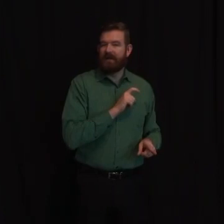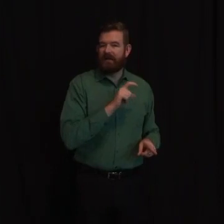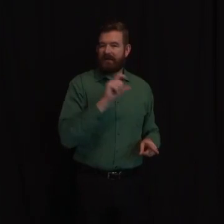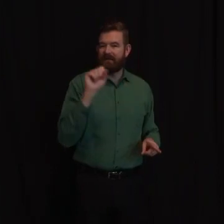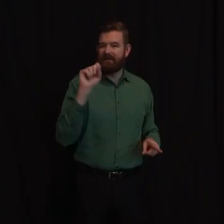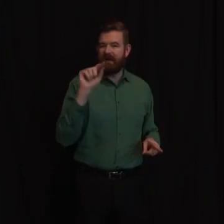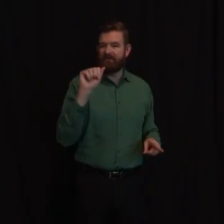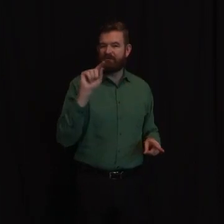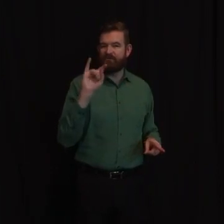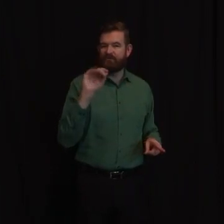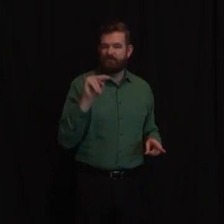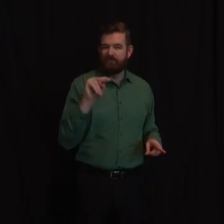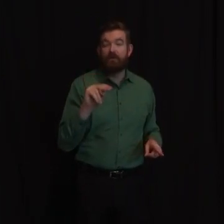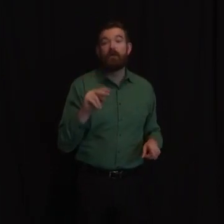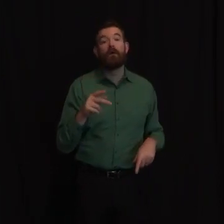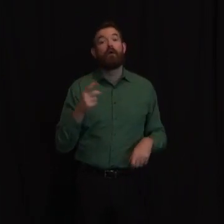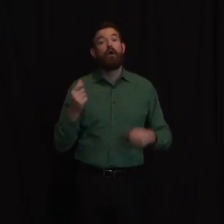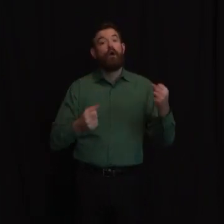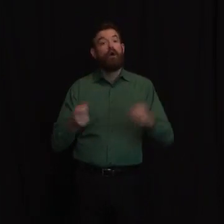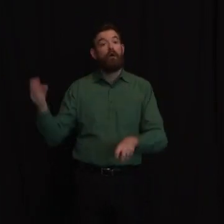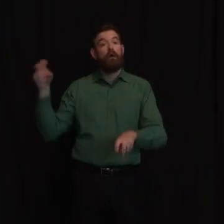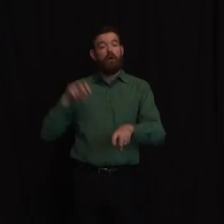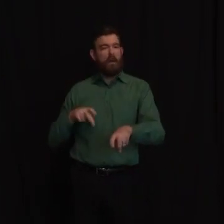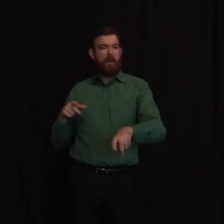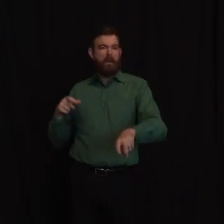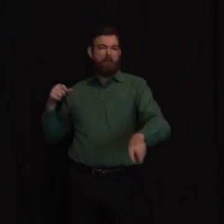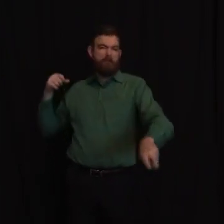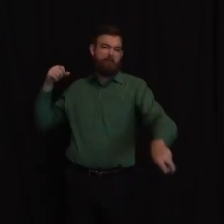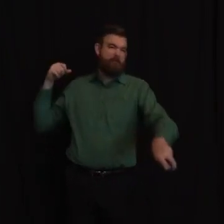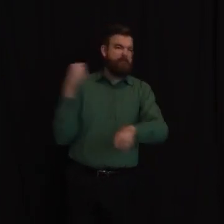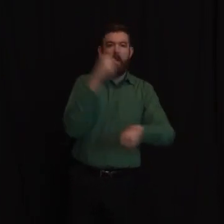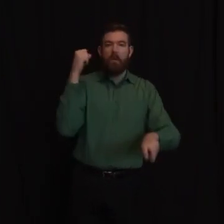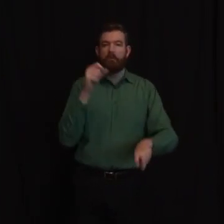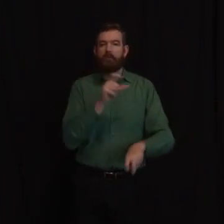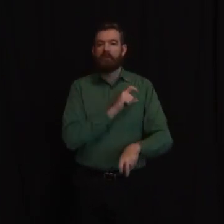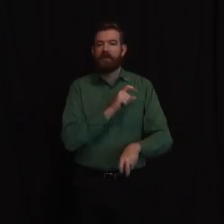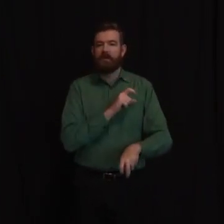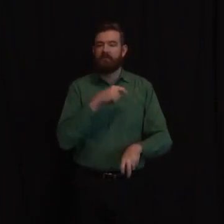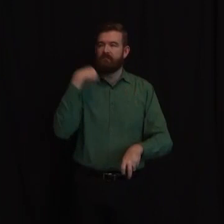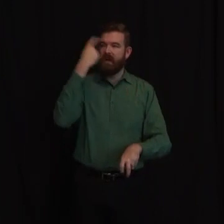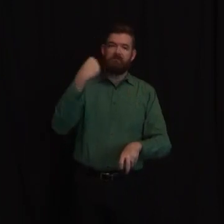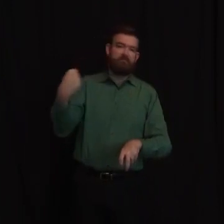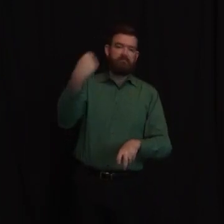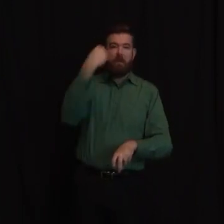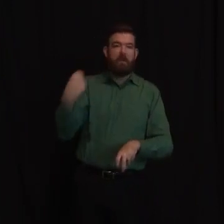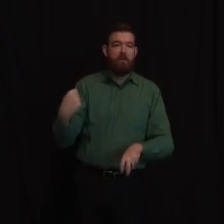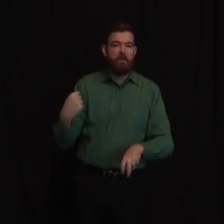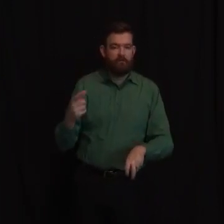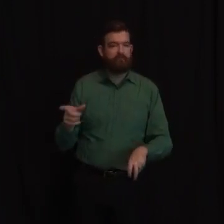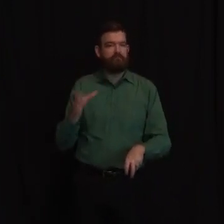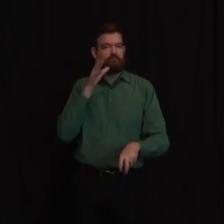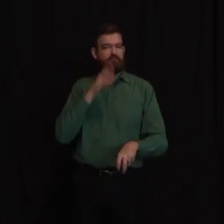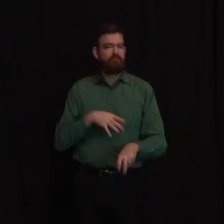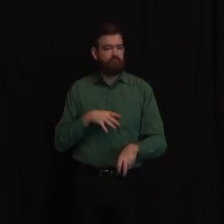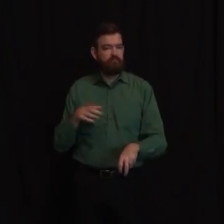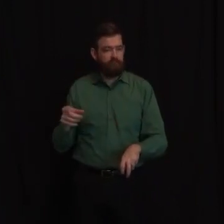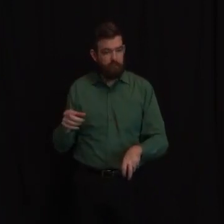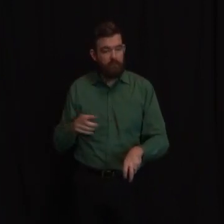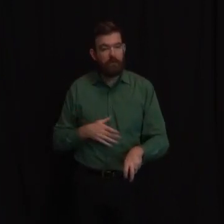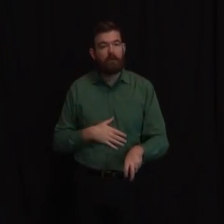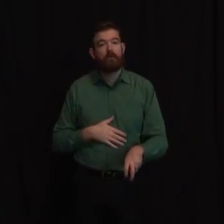the vehicle, she subsequently punched the trooper in the face. So although not many incidents, some of them